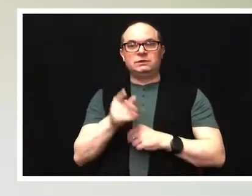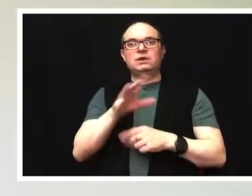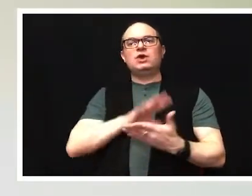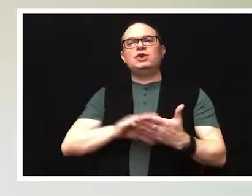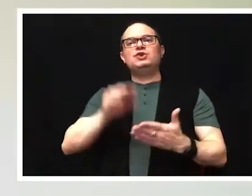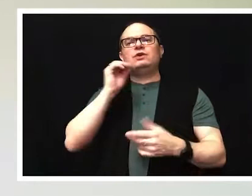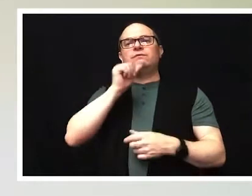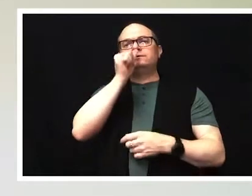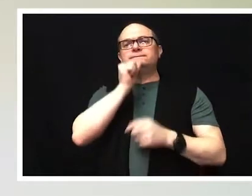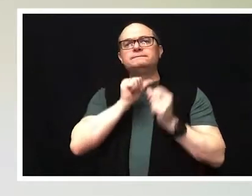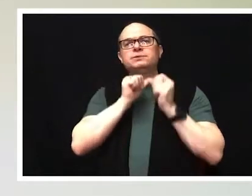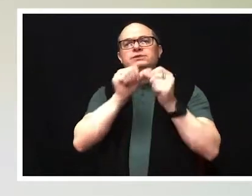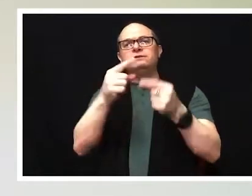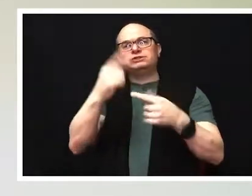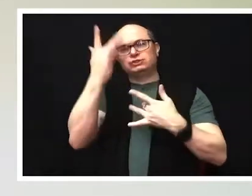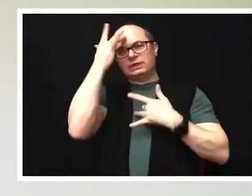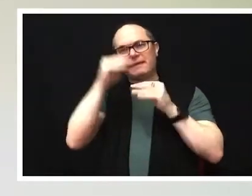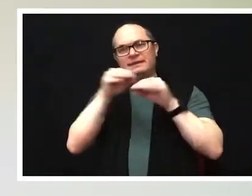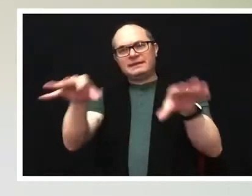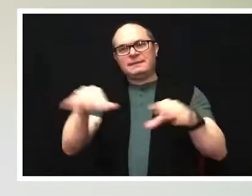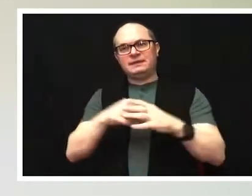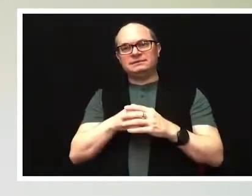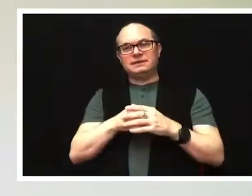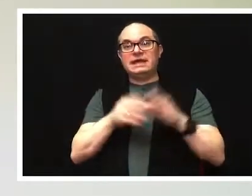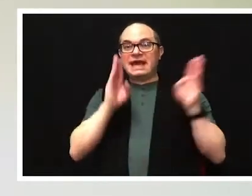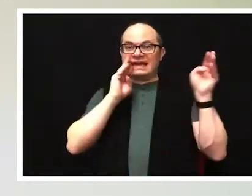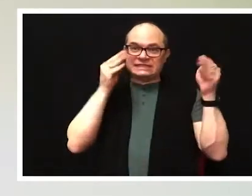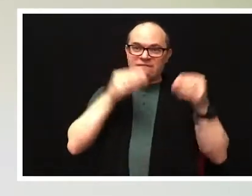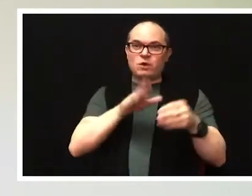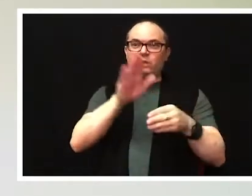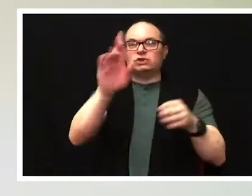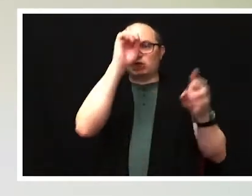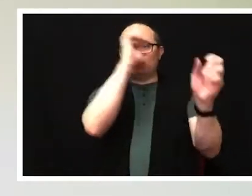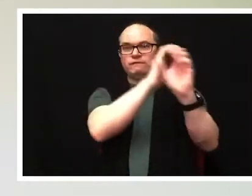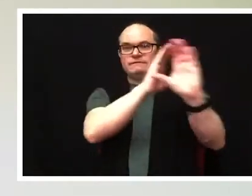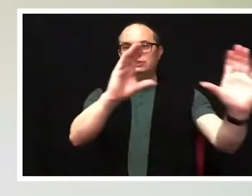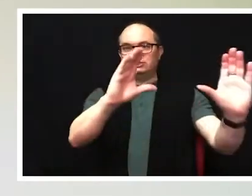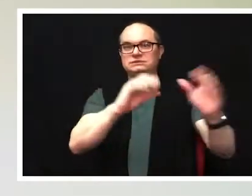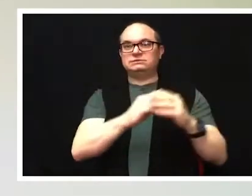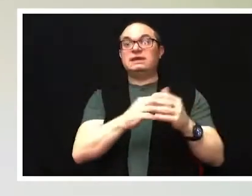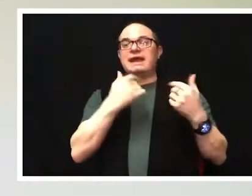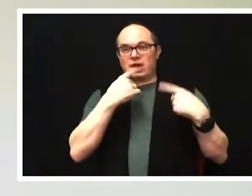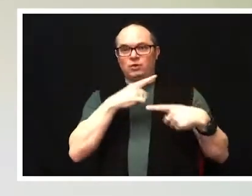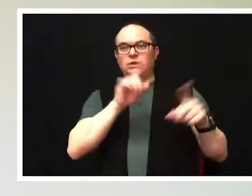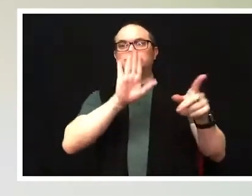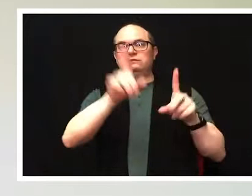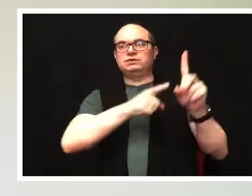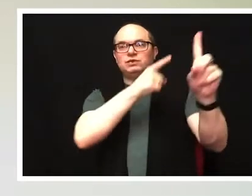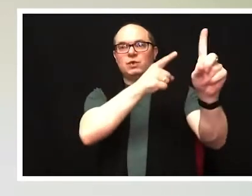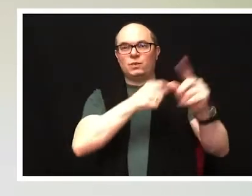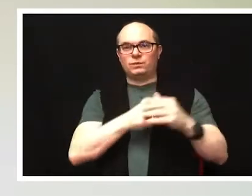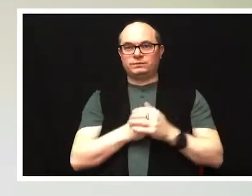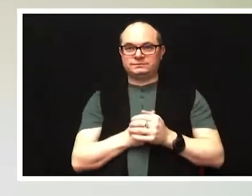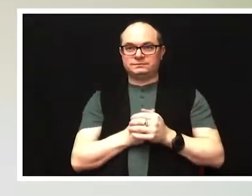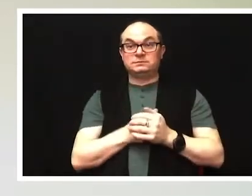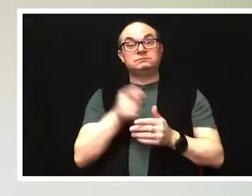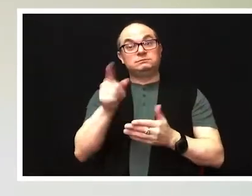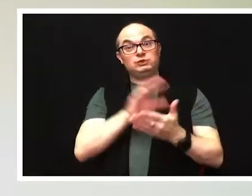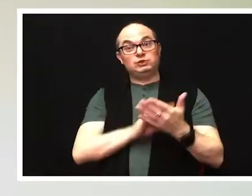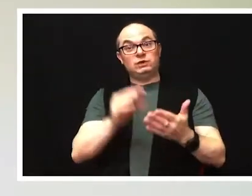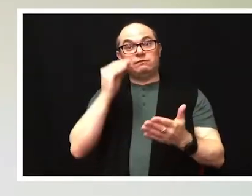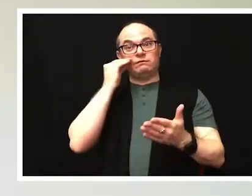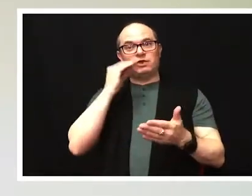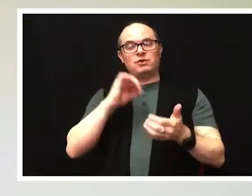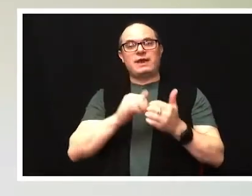how to persevere in a pandemic, how to stay focused on your vision, and how to reach your goals. You have